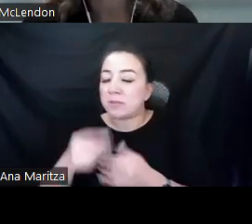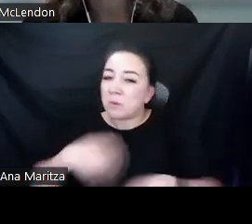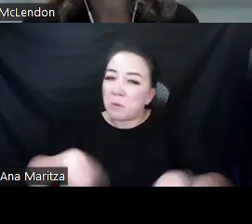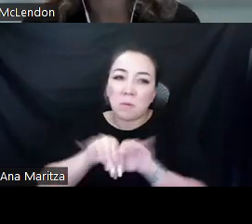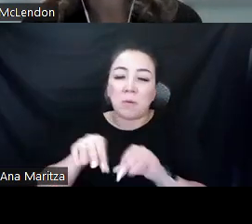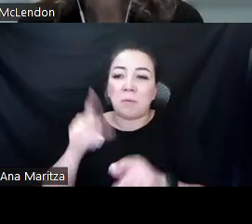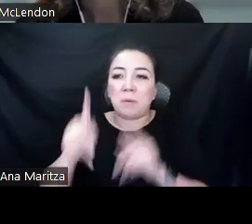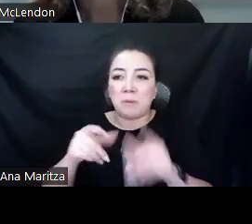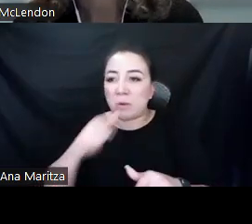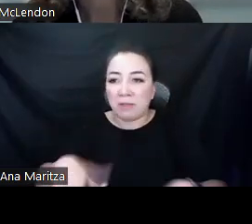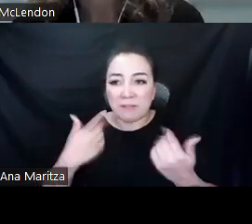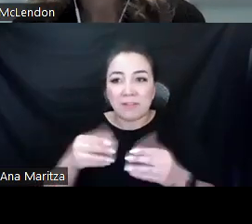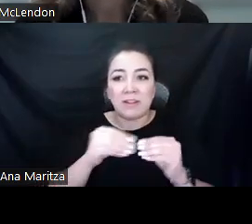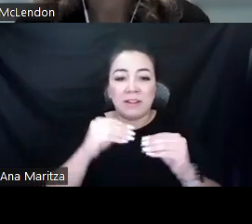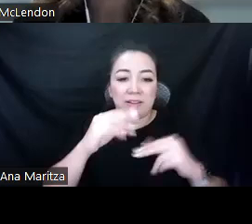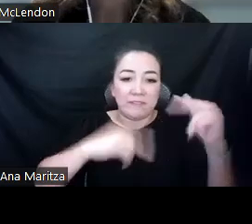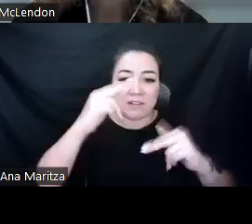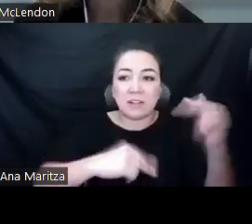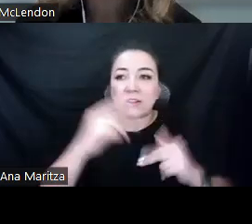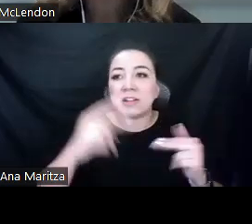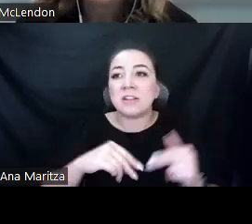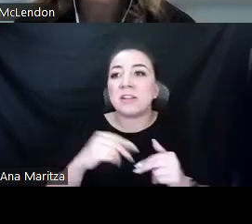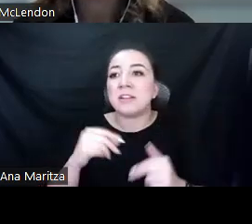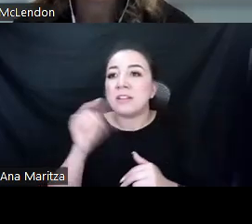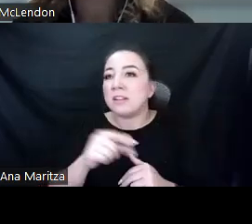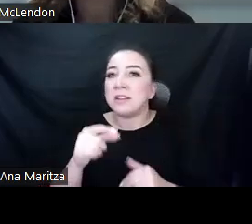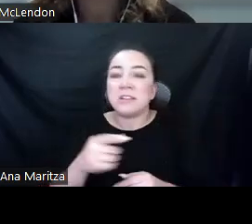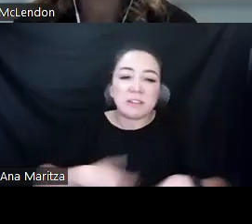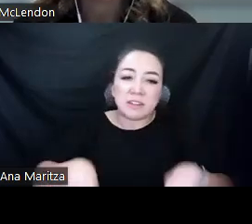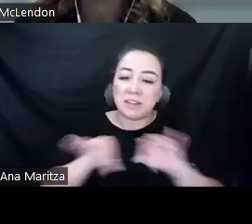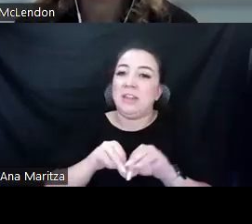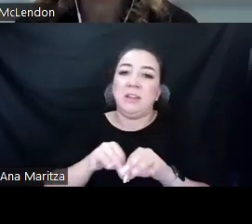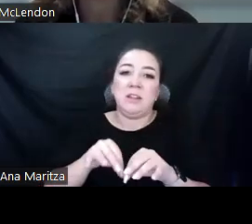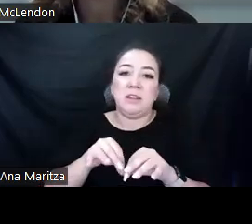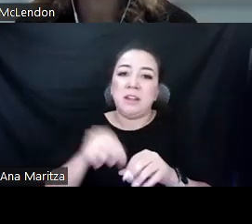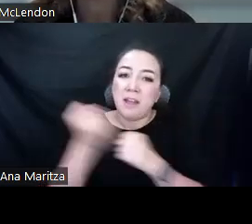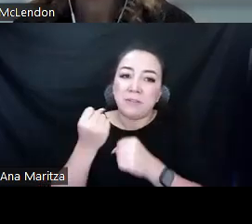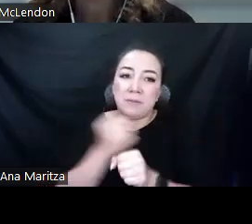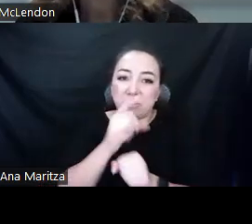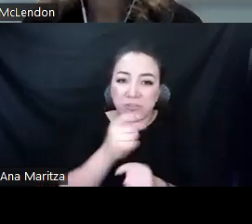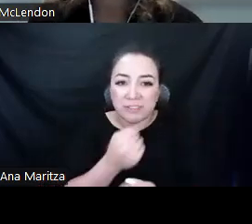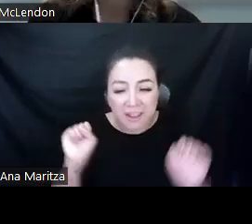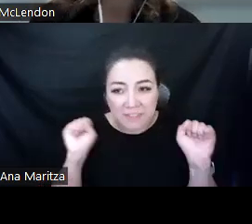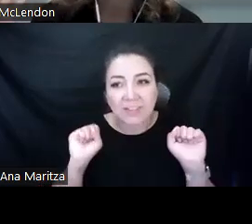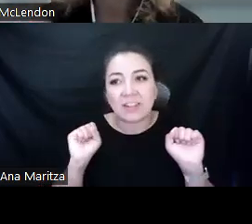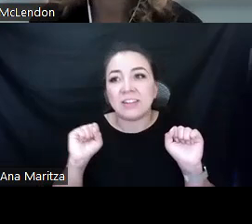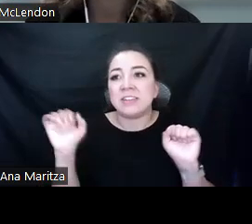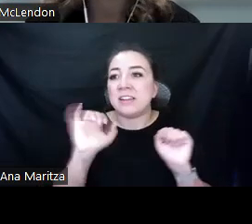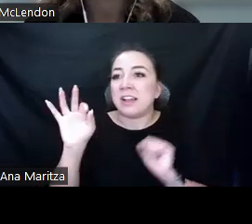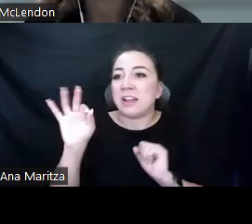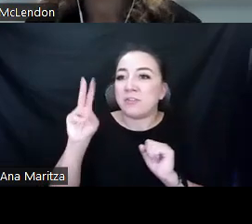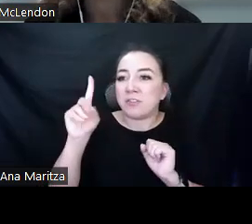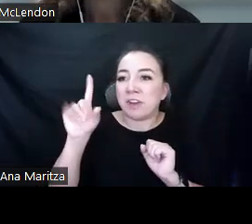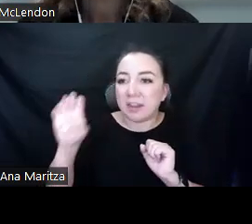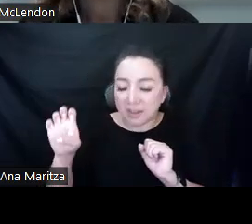in facilities. And this program is such a key advocate to ensure safety. And just like Freddie was talking about in